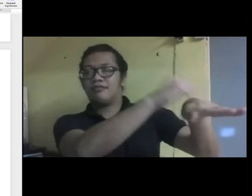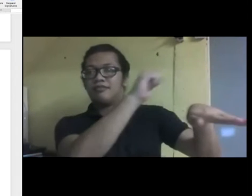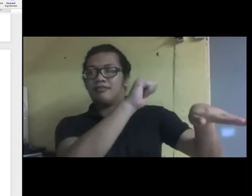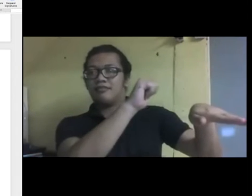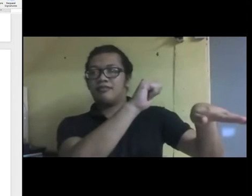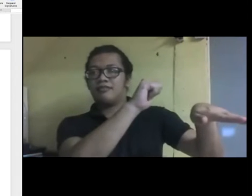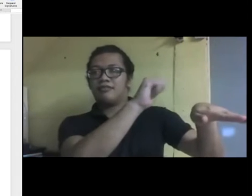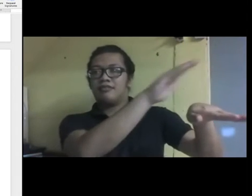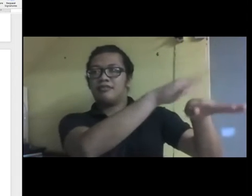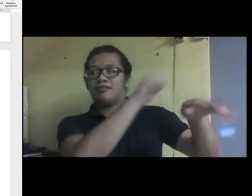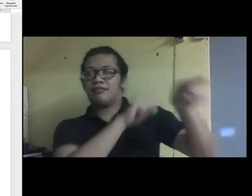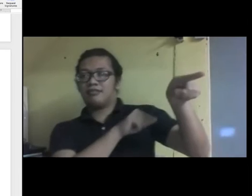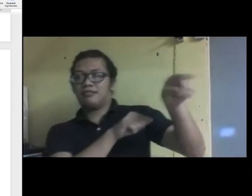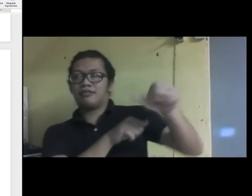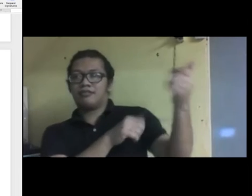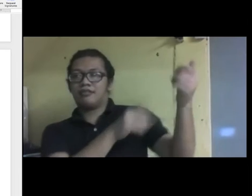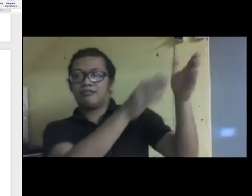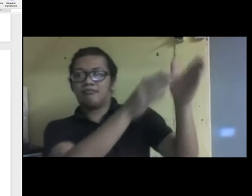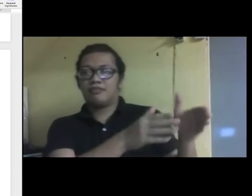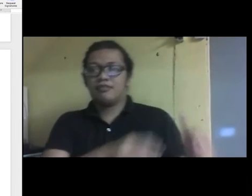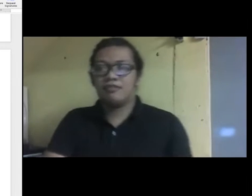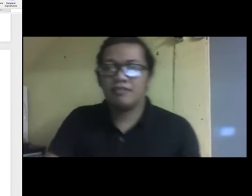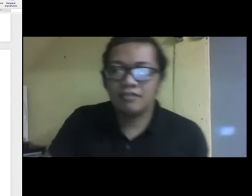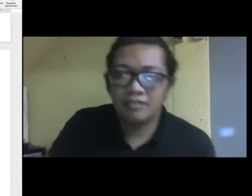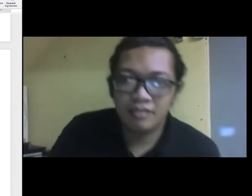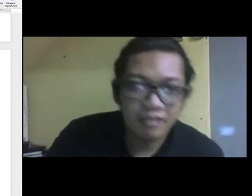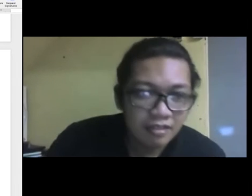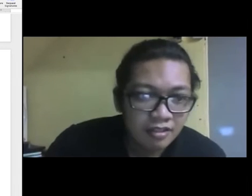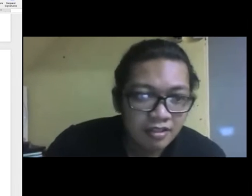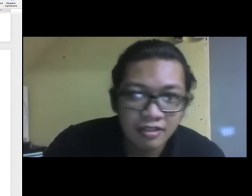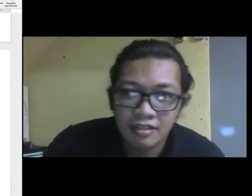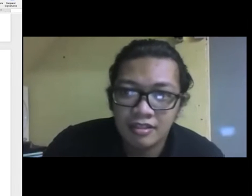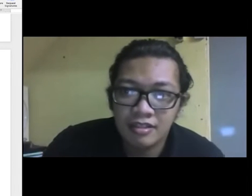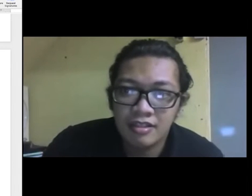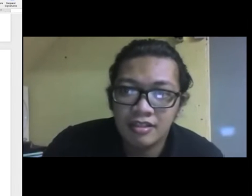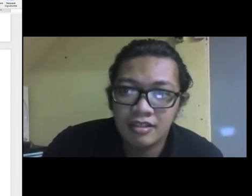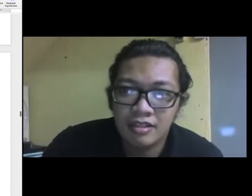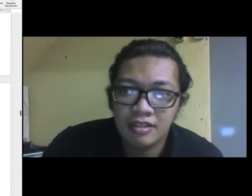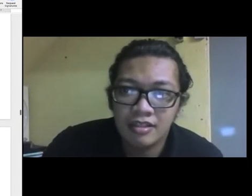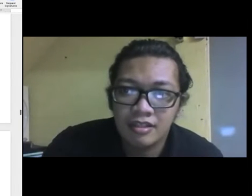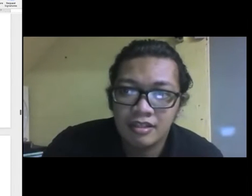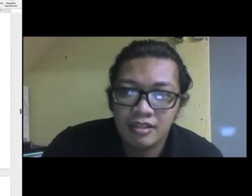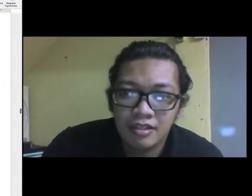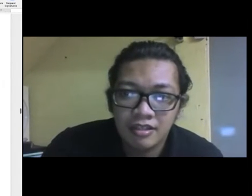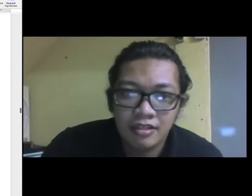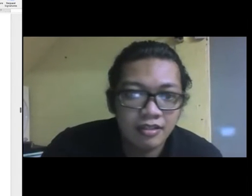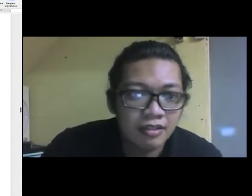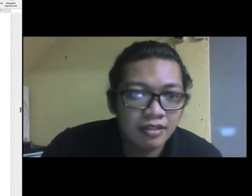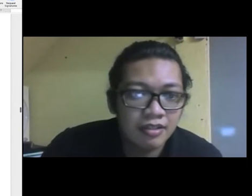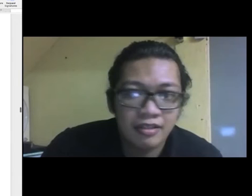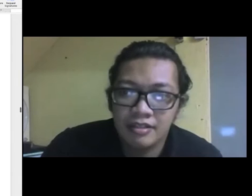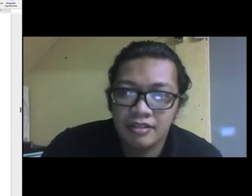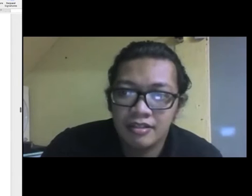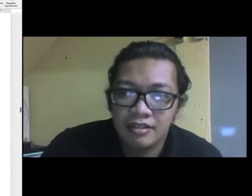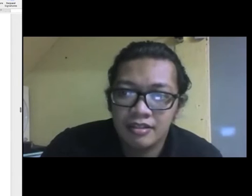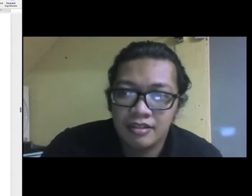Go back up to the example again. Back up. Okay.